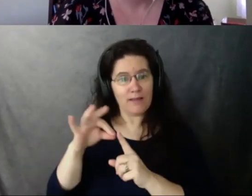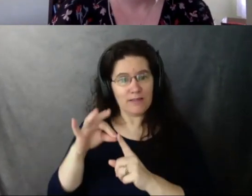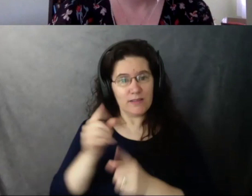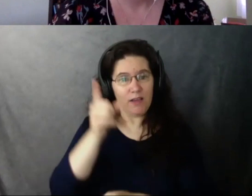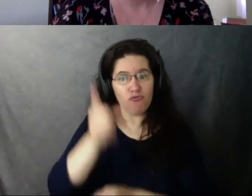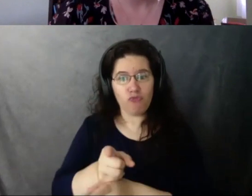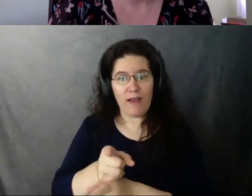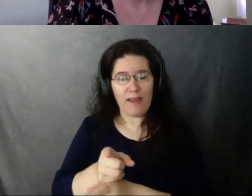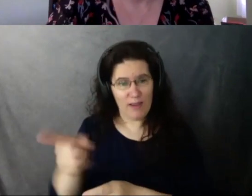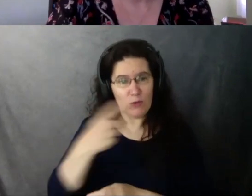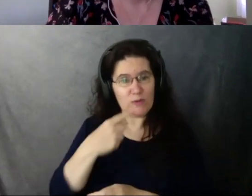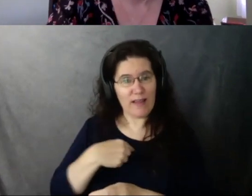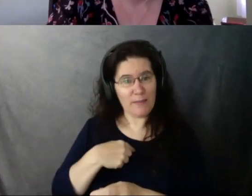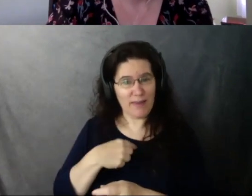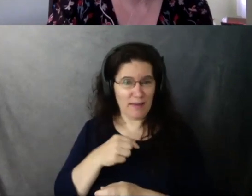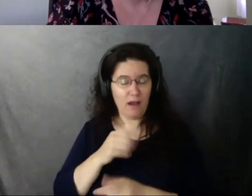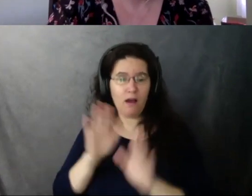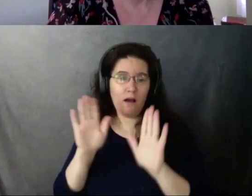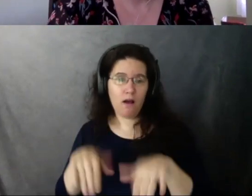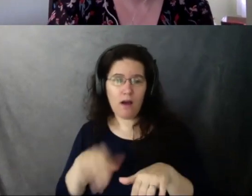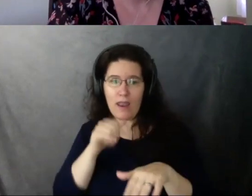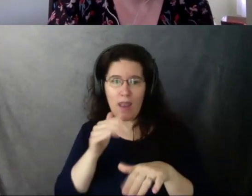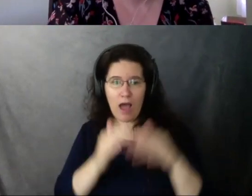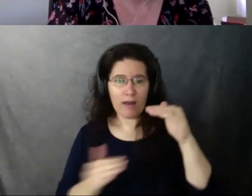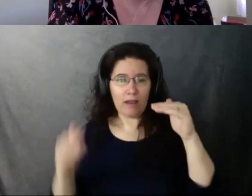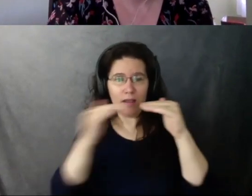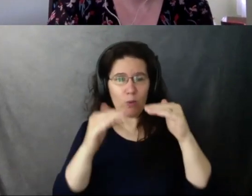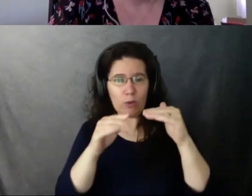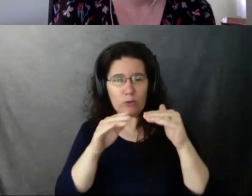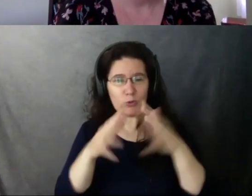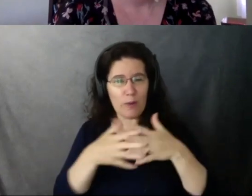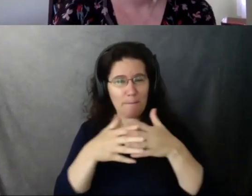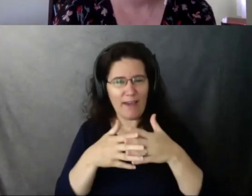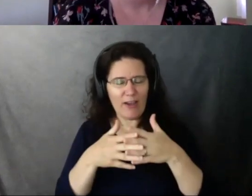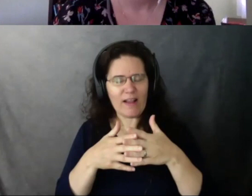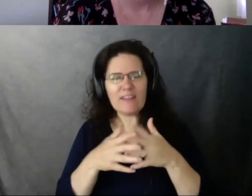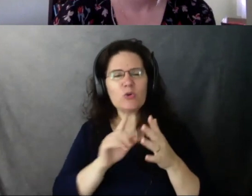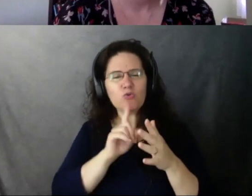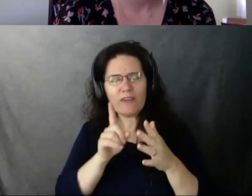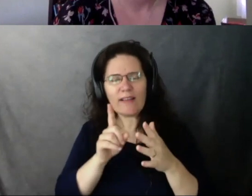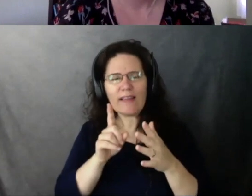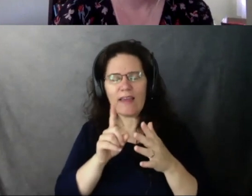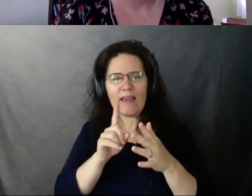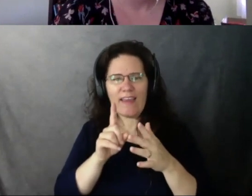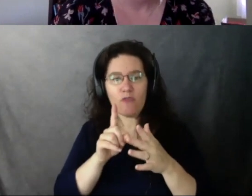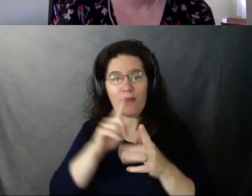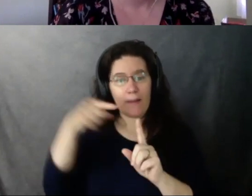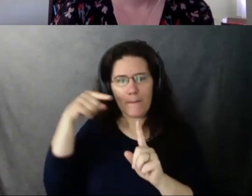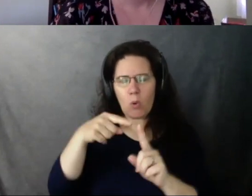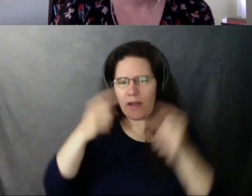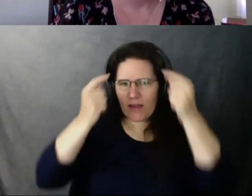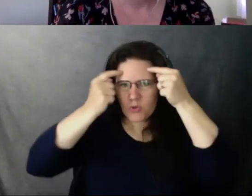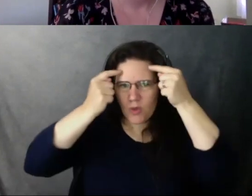need to consider it America. So this all about your thoughts, your thinking. It's not about America